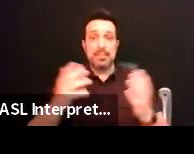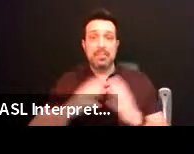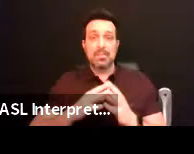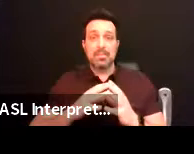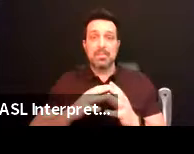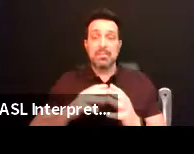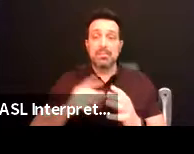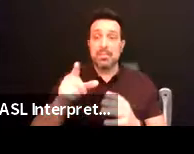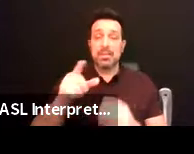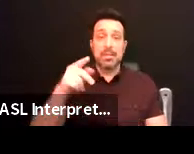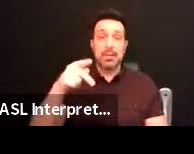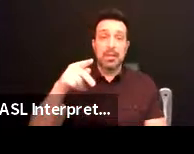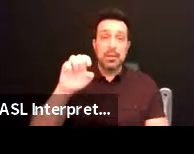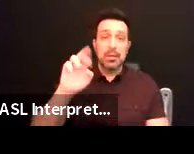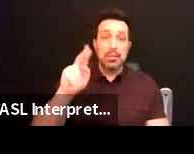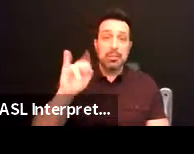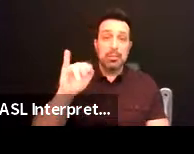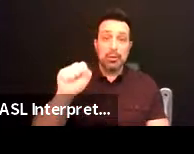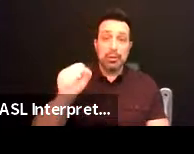Councilor Perkins.